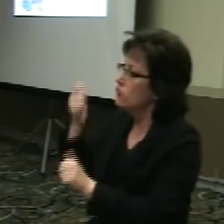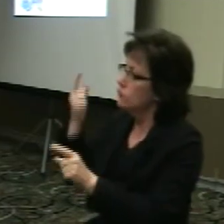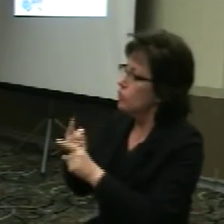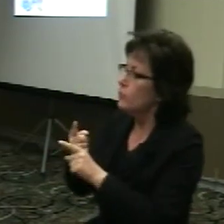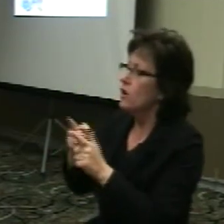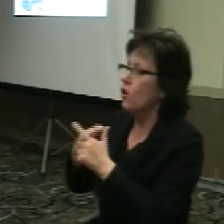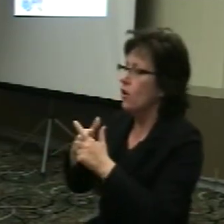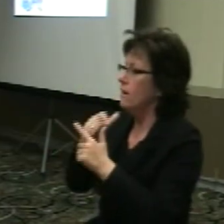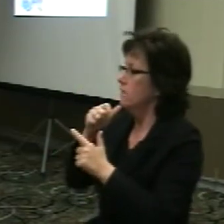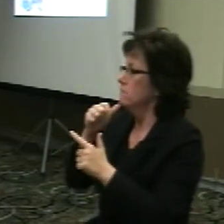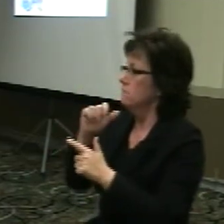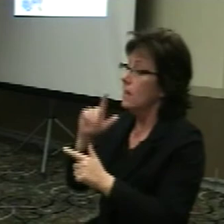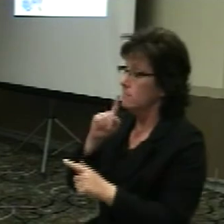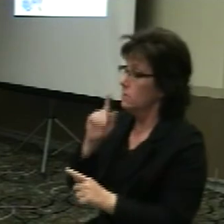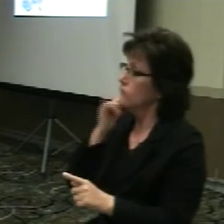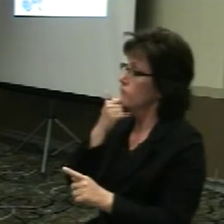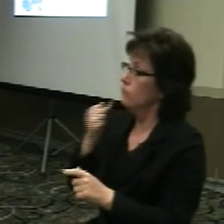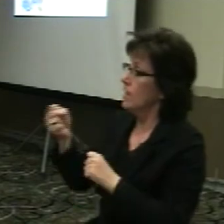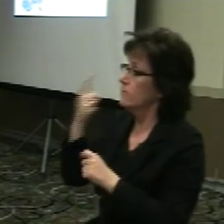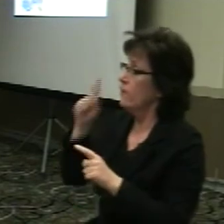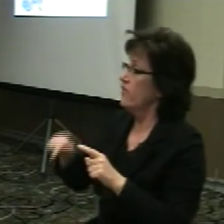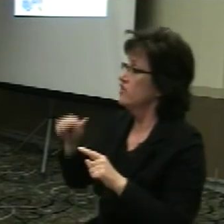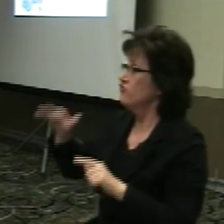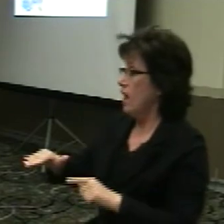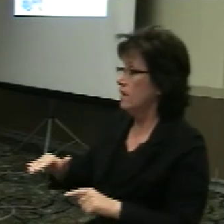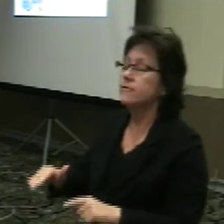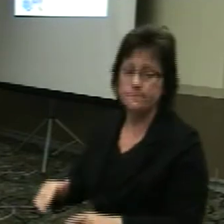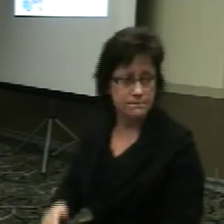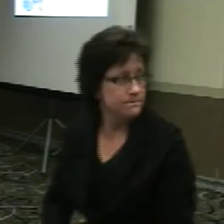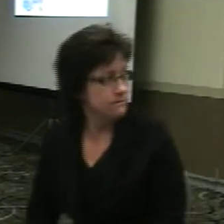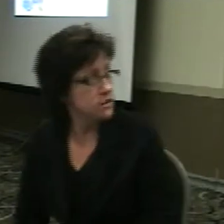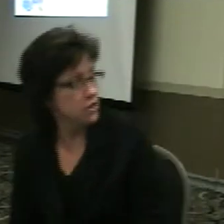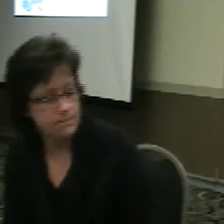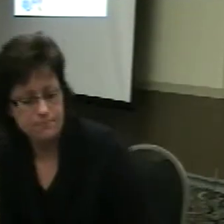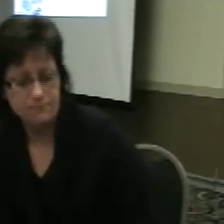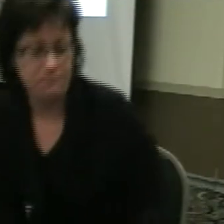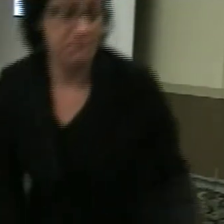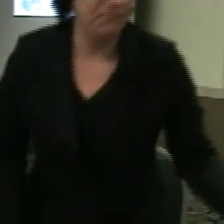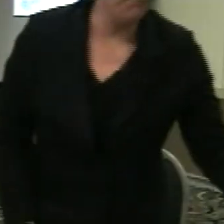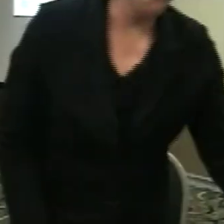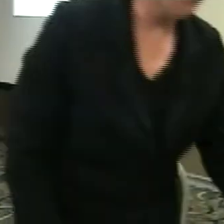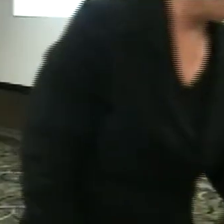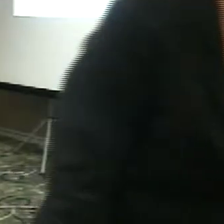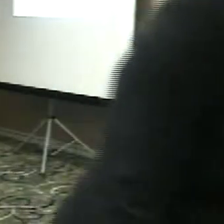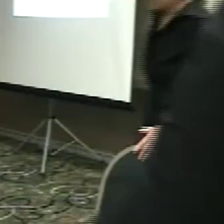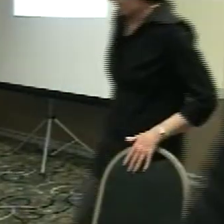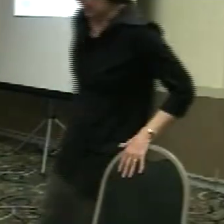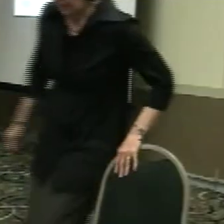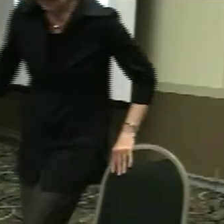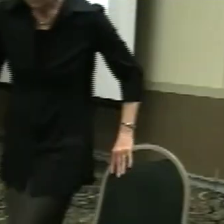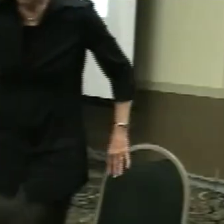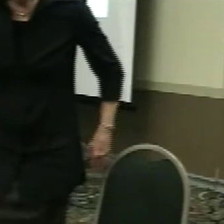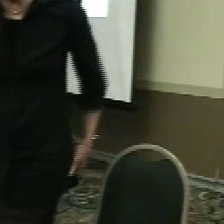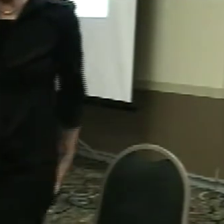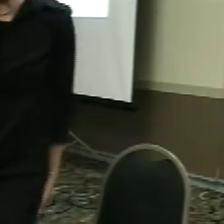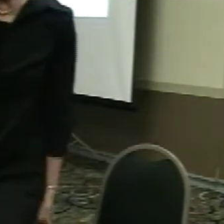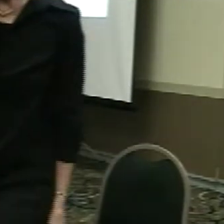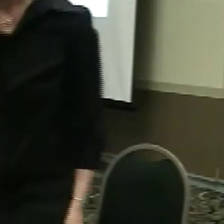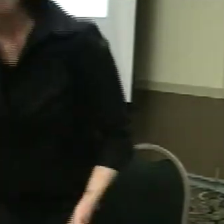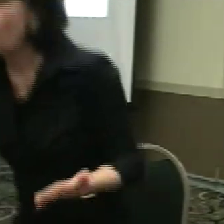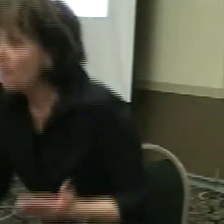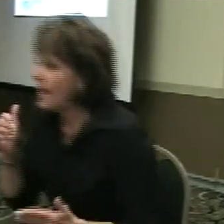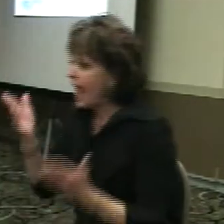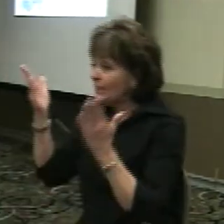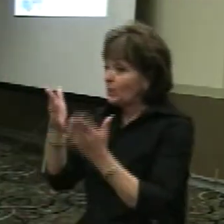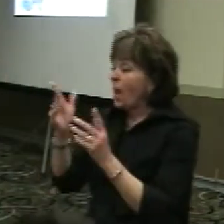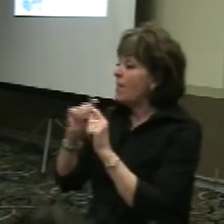an appropriate educational placement for this child. Now again, it may not sway the team, but the parents are supposed to benefit from the fact